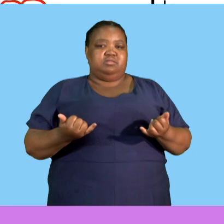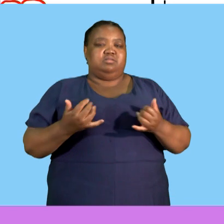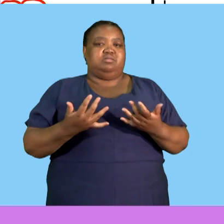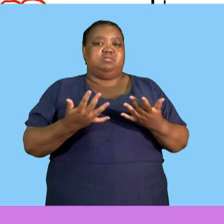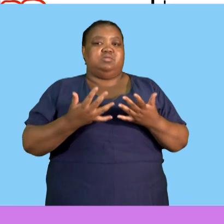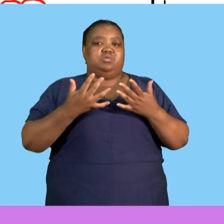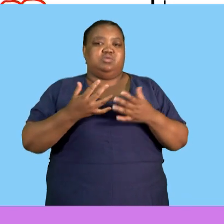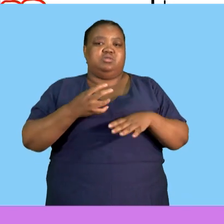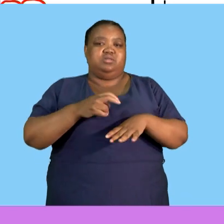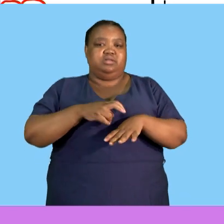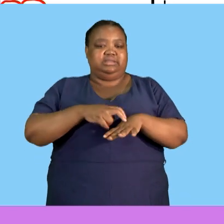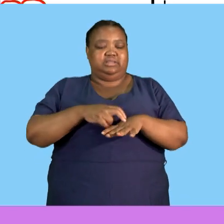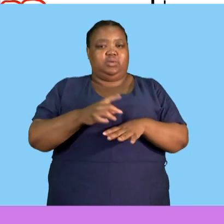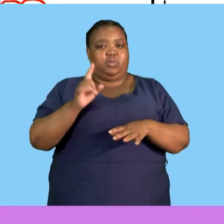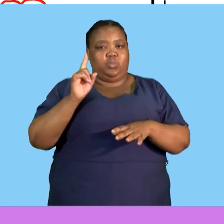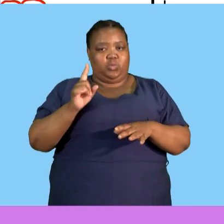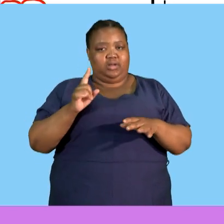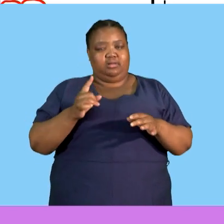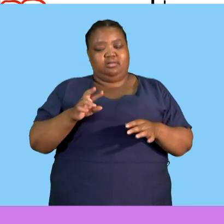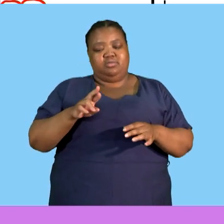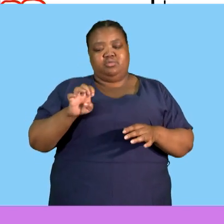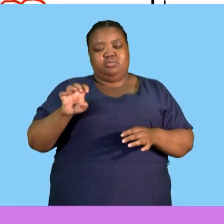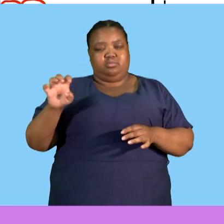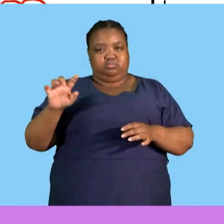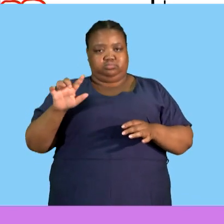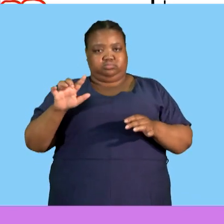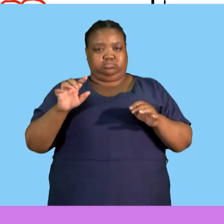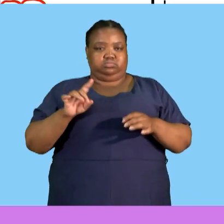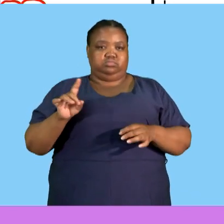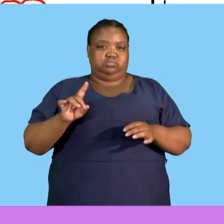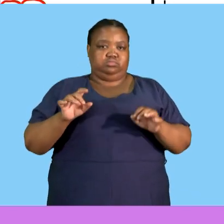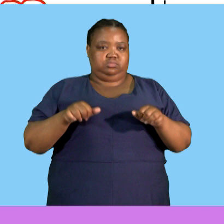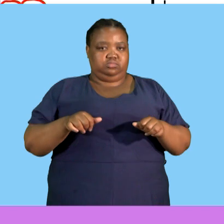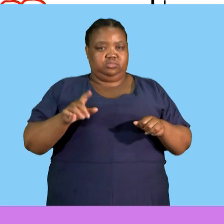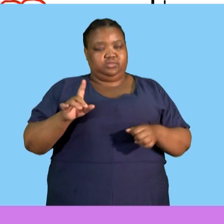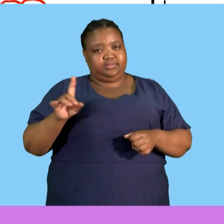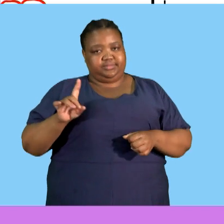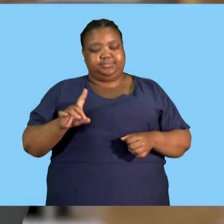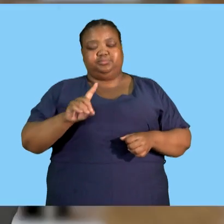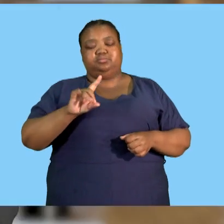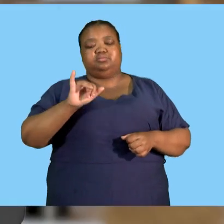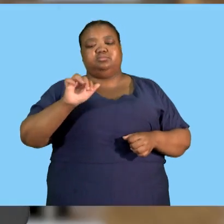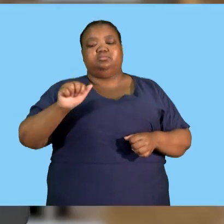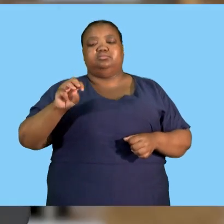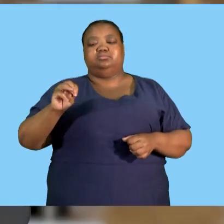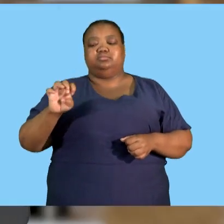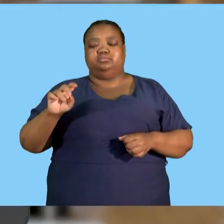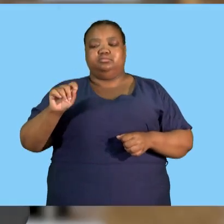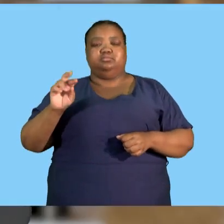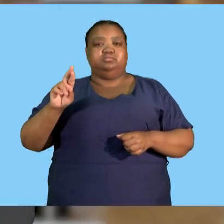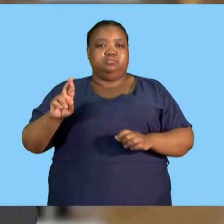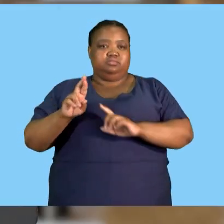need from this point all the way to the other of one reel, right? So what do we call that? I agree, that is the